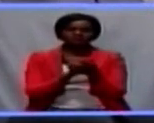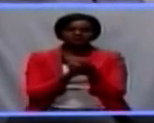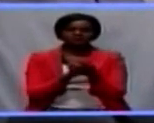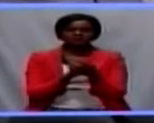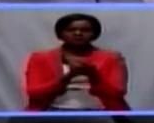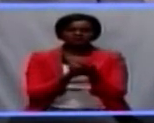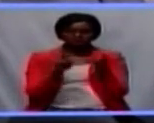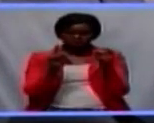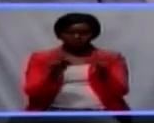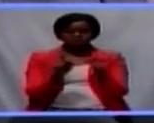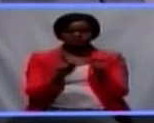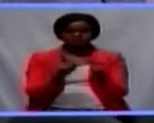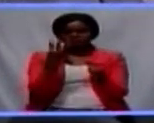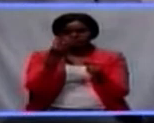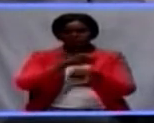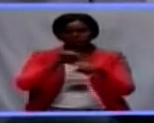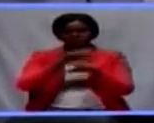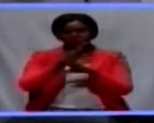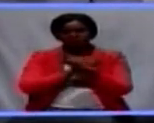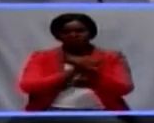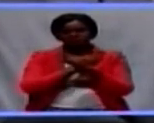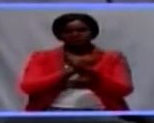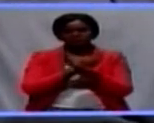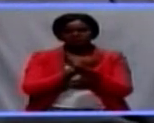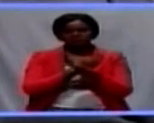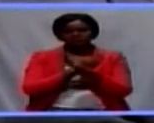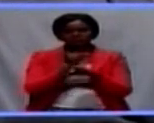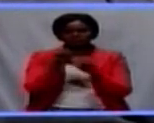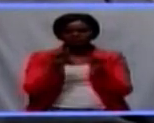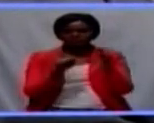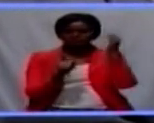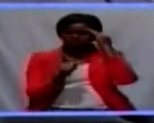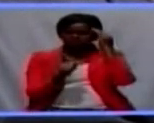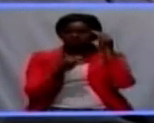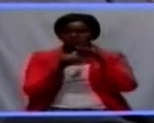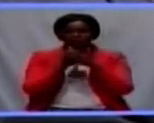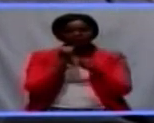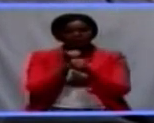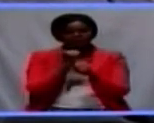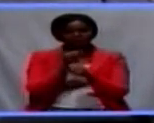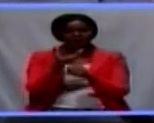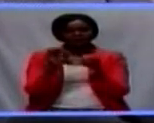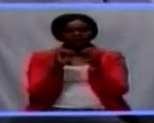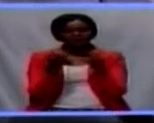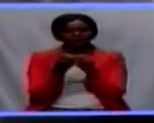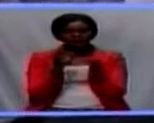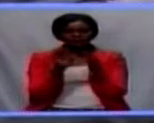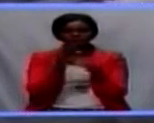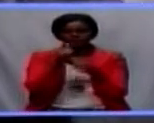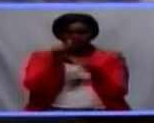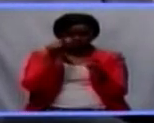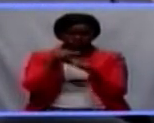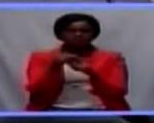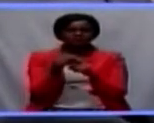the arrivals hall for 4 hours because the customs officers, you can easily know how the institution is performing. Okay? Right. If you have a target, you are